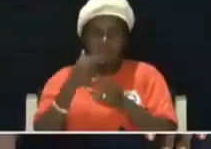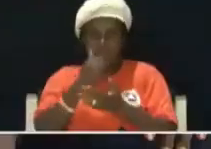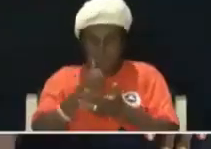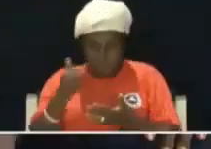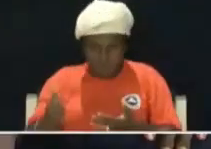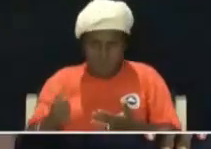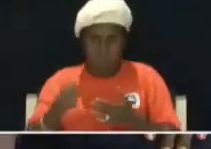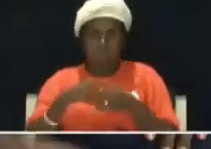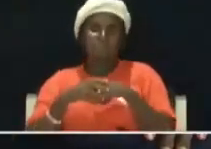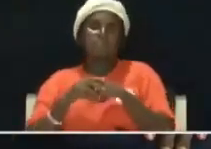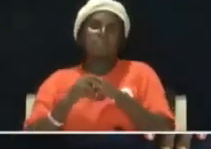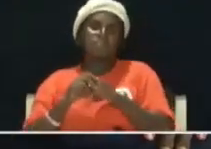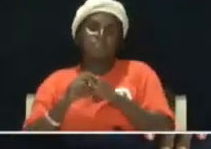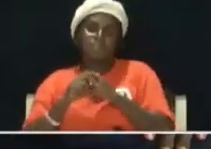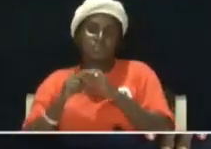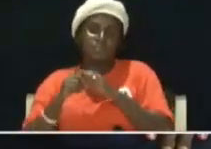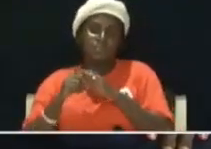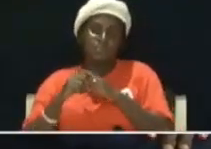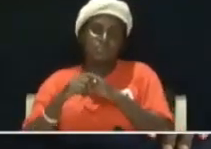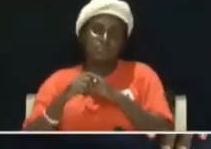name.